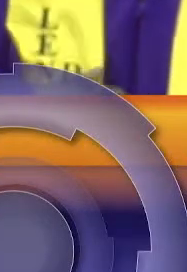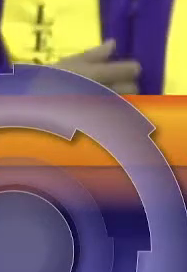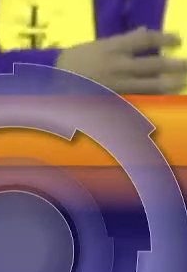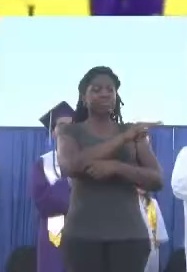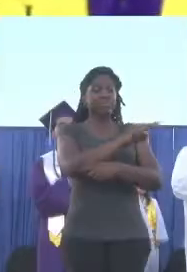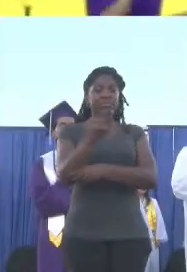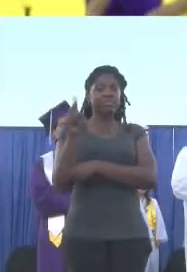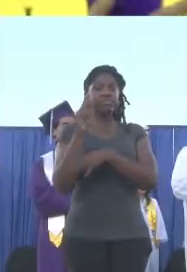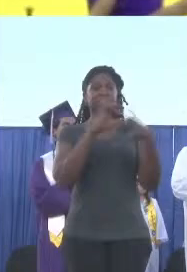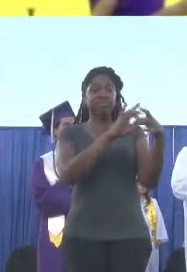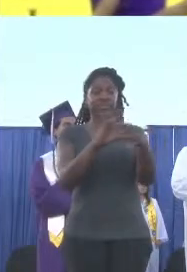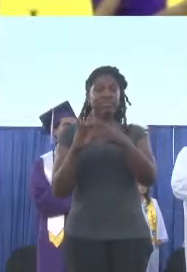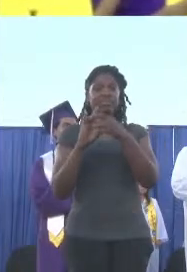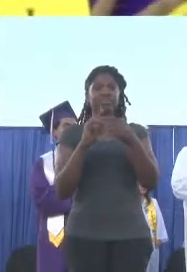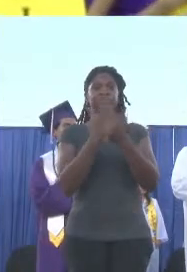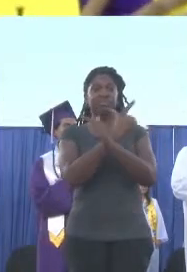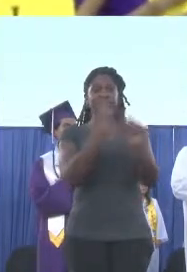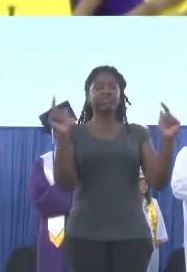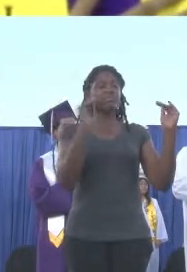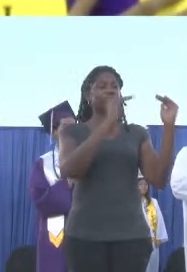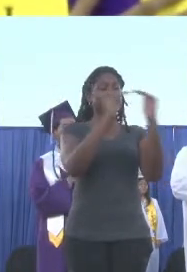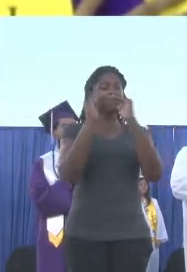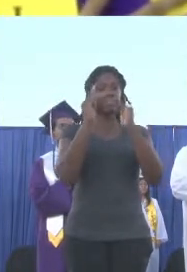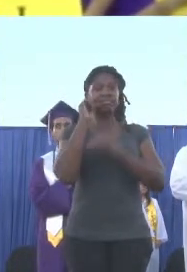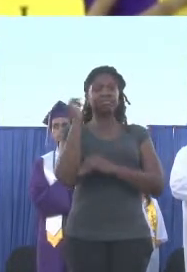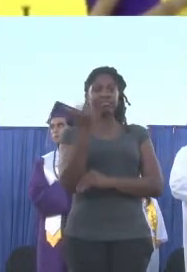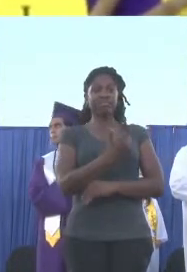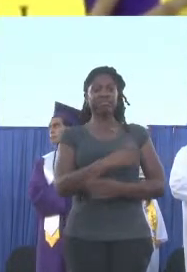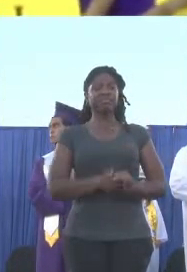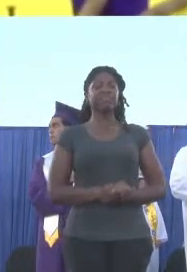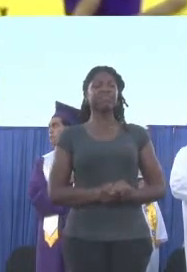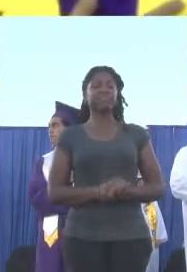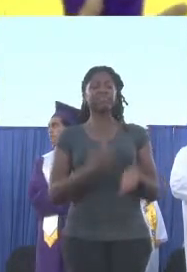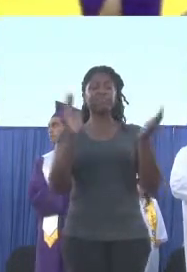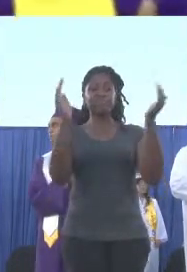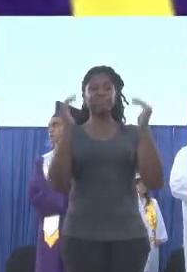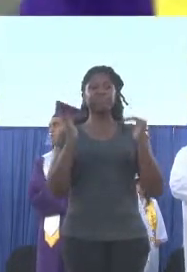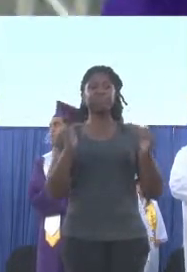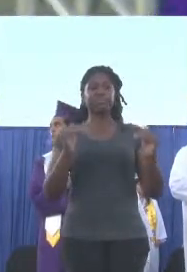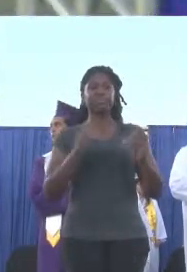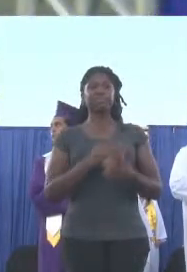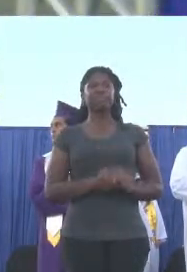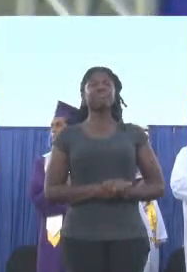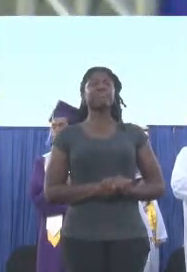nation, under God, indivisible, with liberty and justice for all.